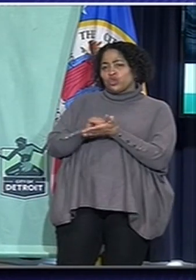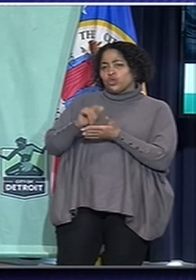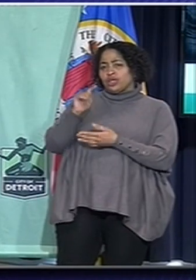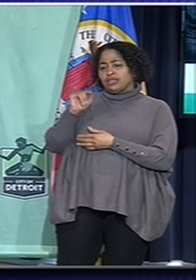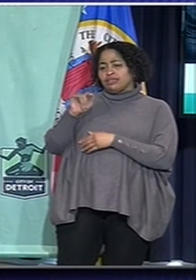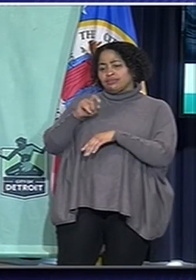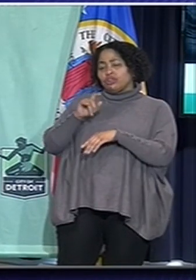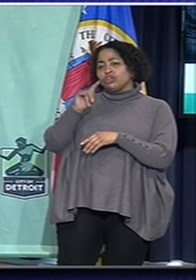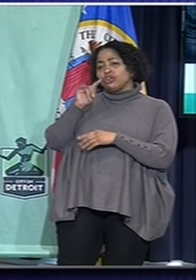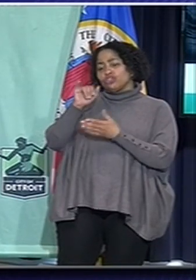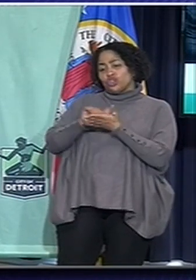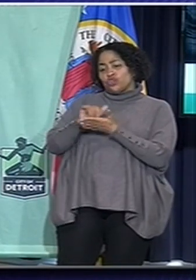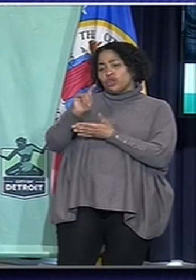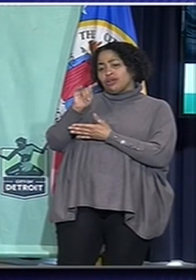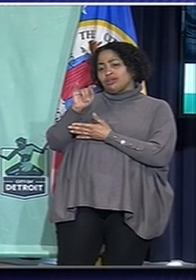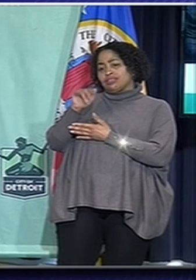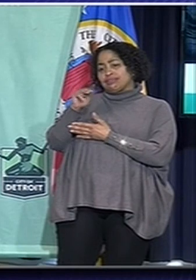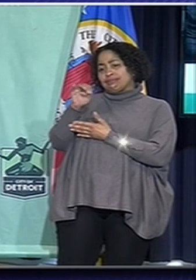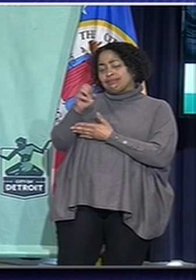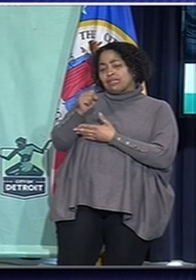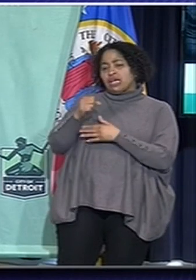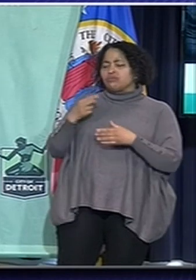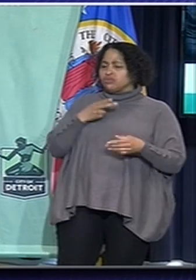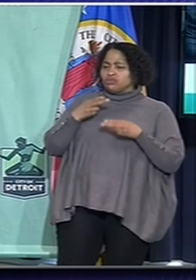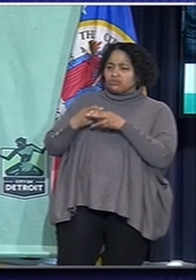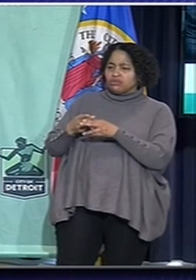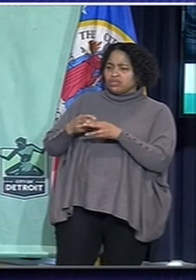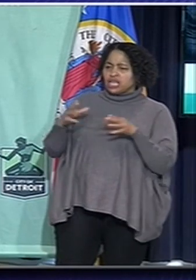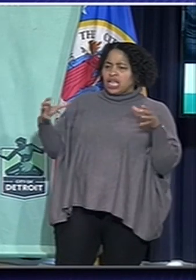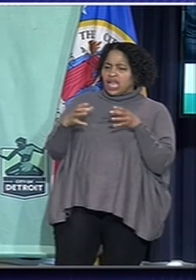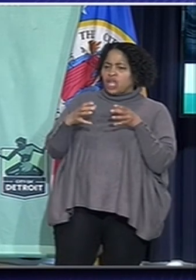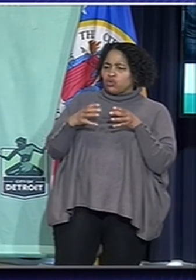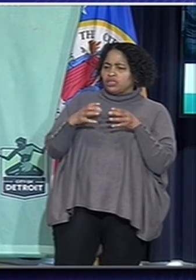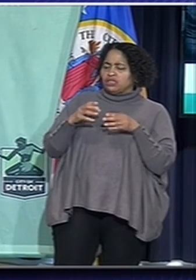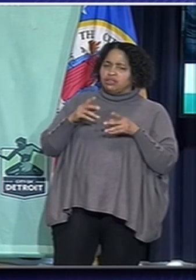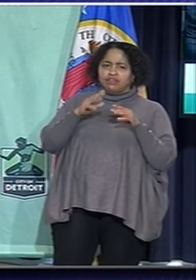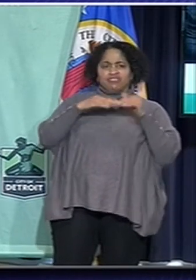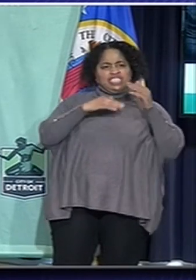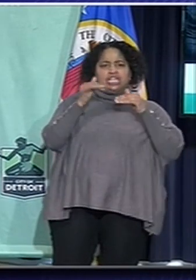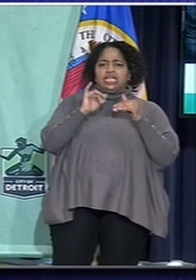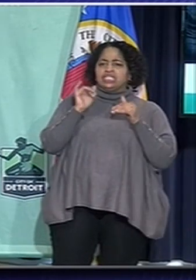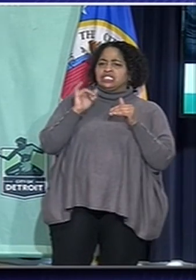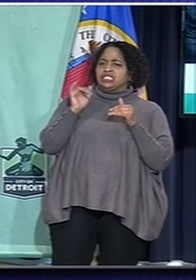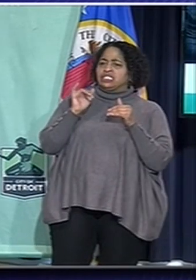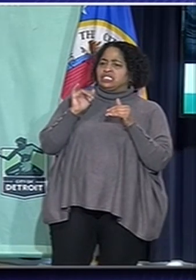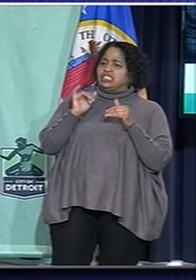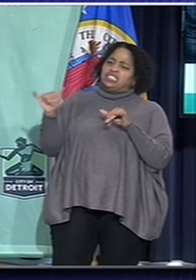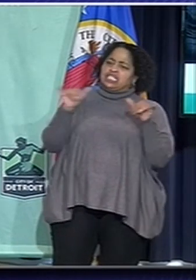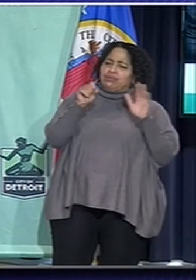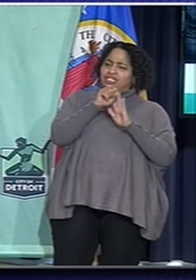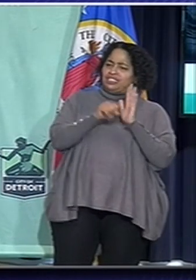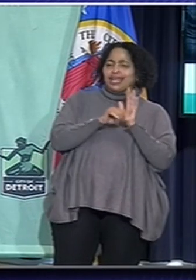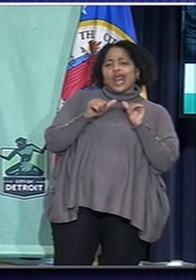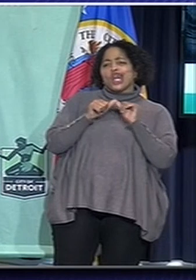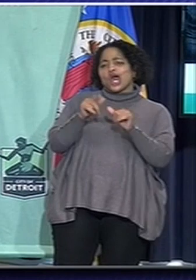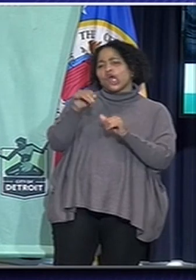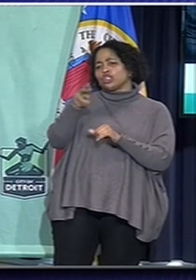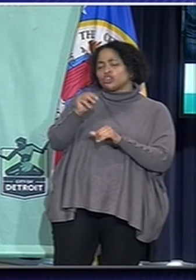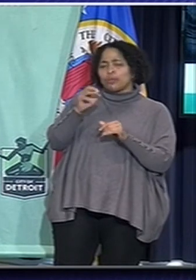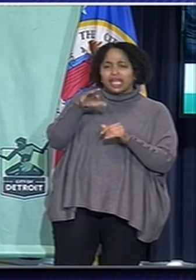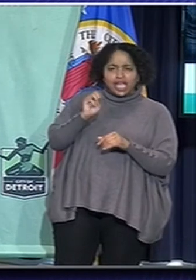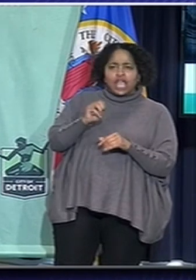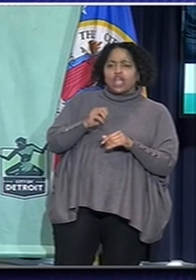to know if the city defines congregate facilities the same as the state does, as in adult daycares, long-term care, et